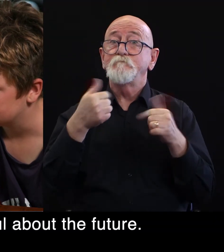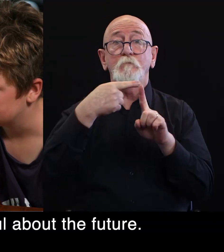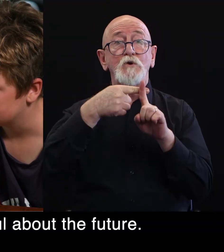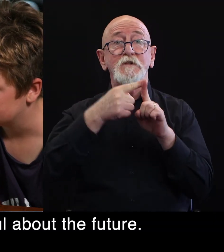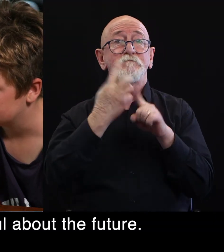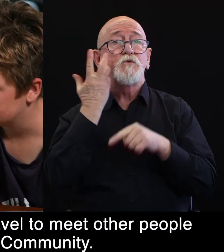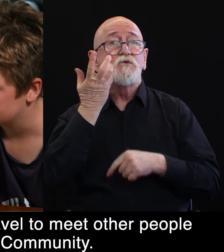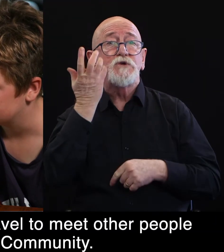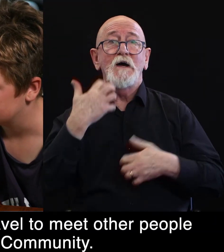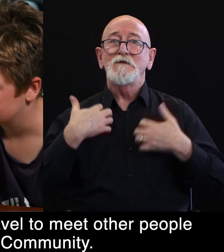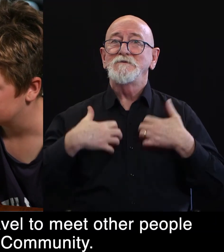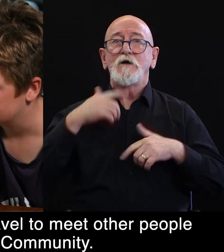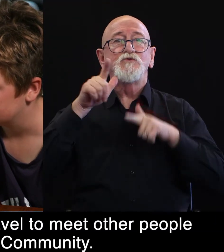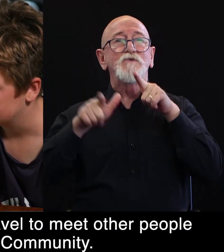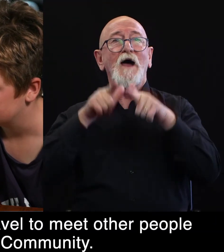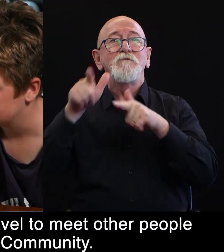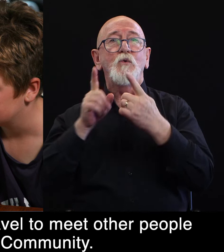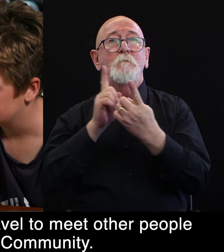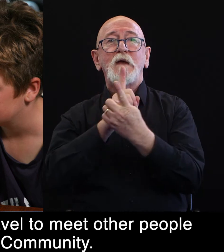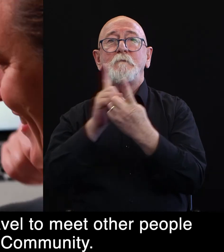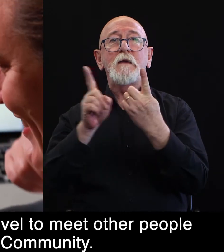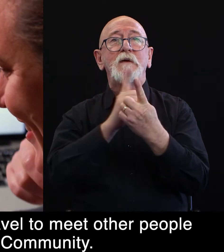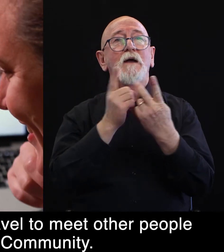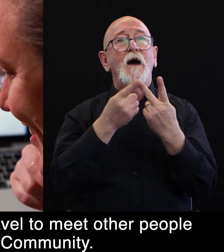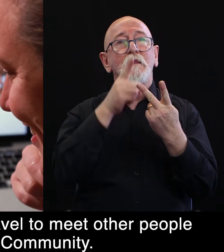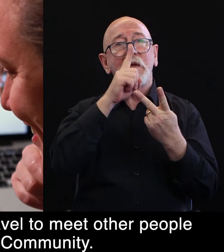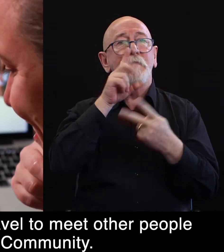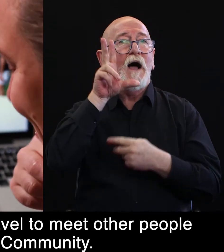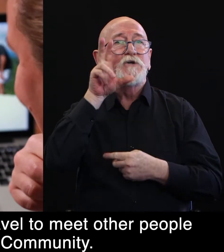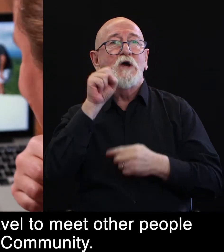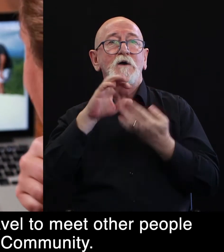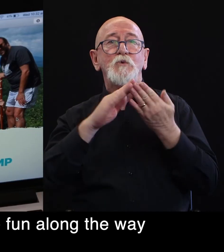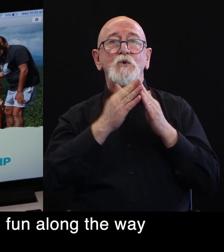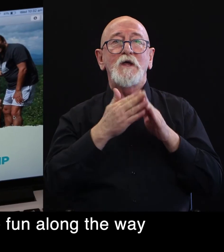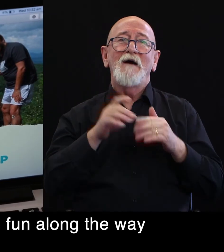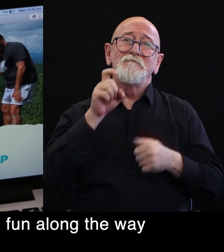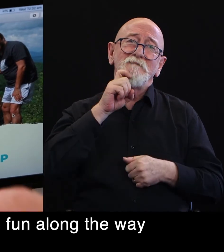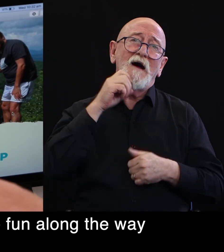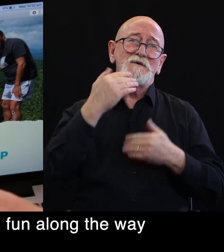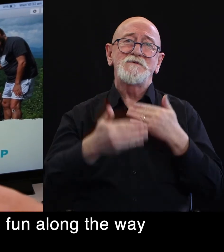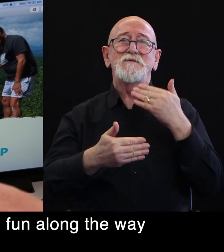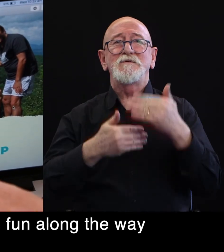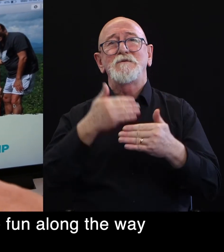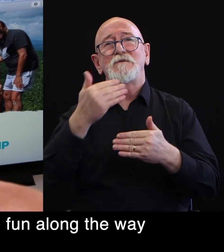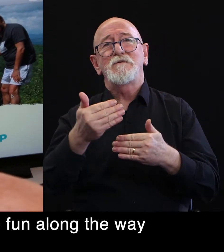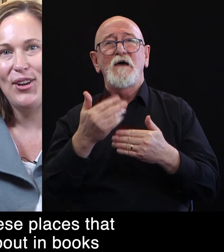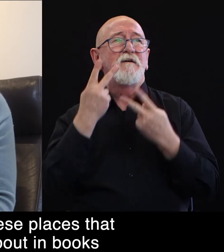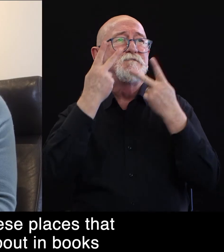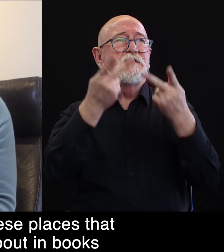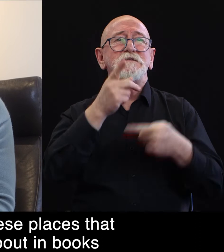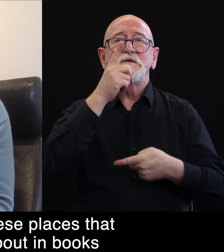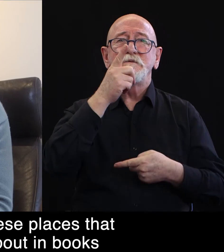about the future. We're really excited to travel to meet other people in our Usher community and just have some fun along the way.